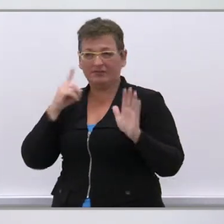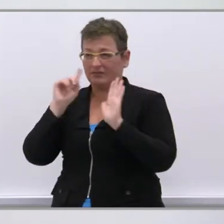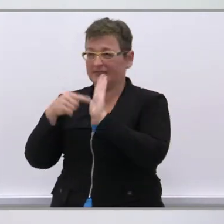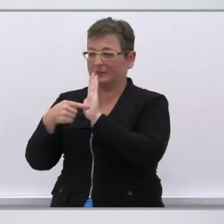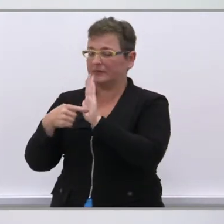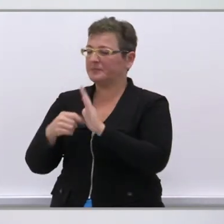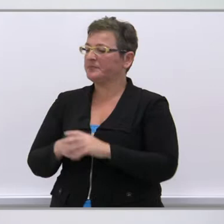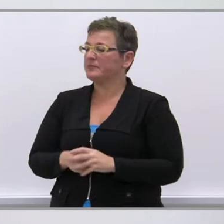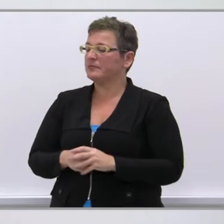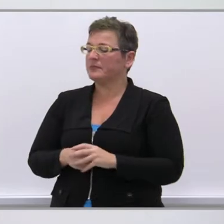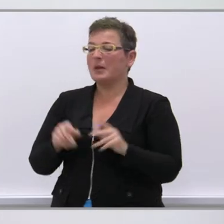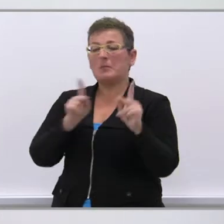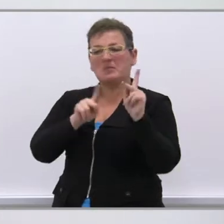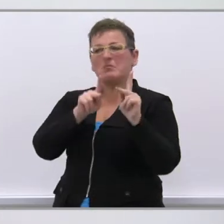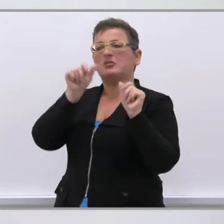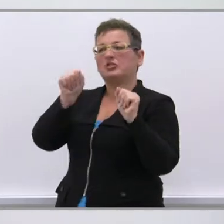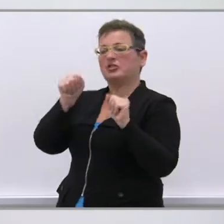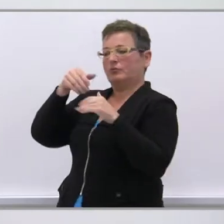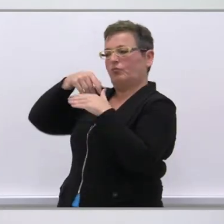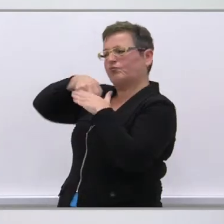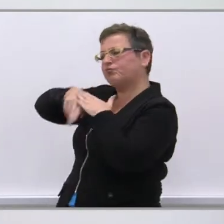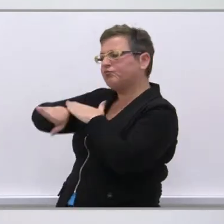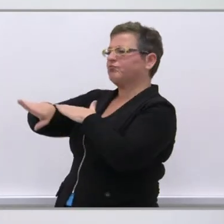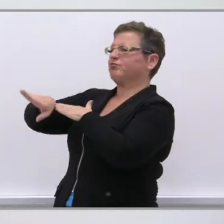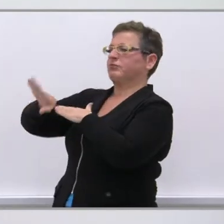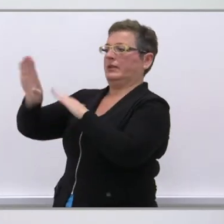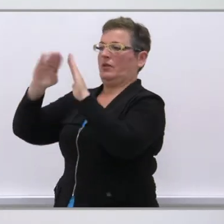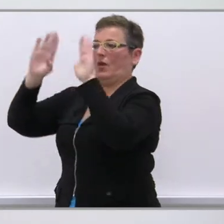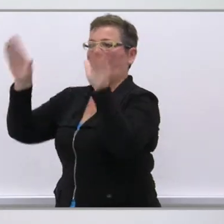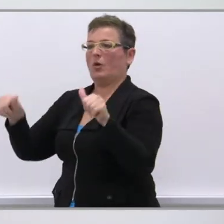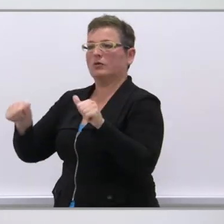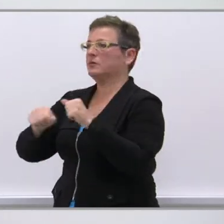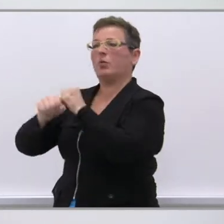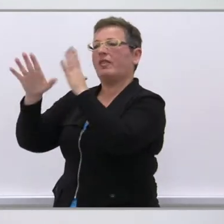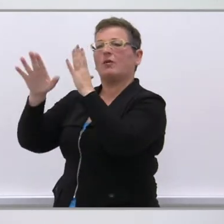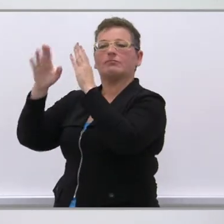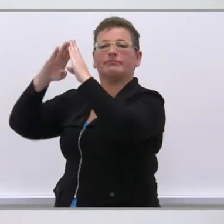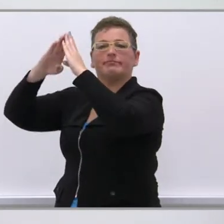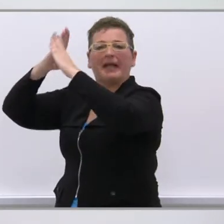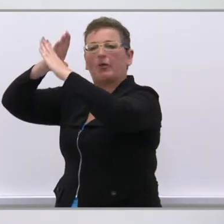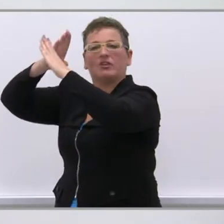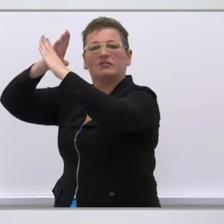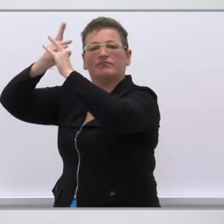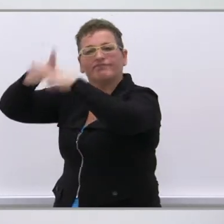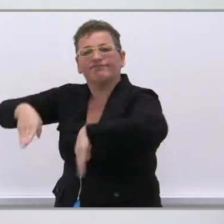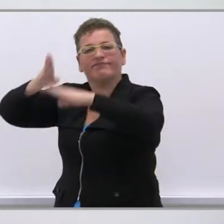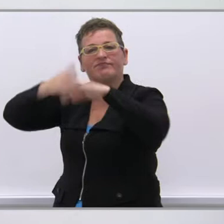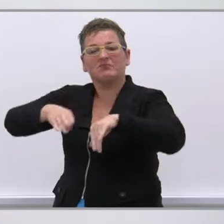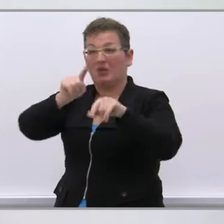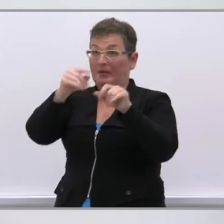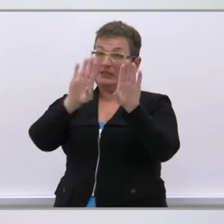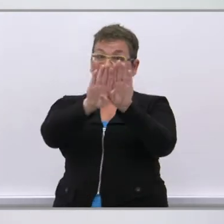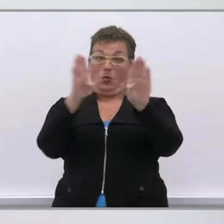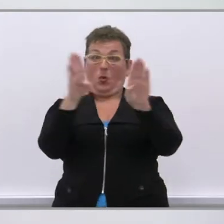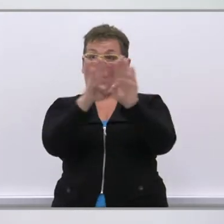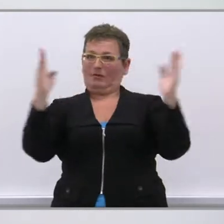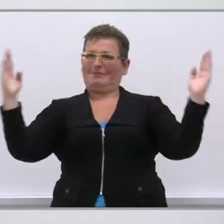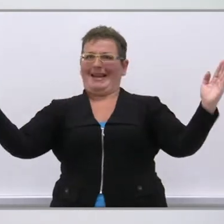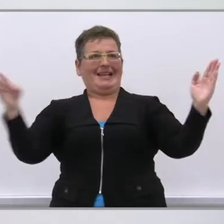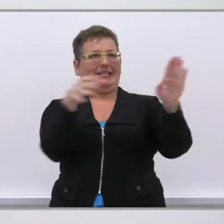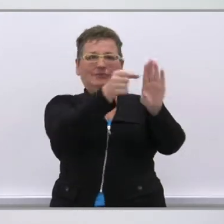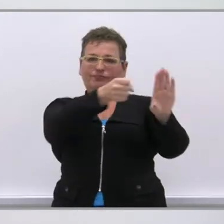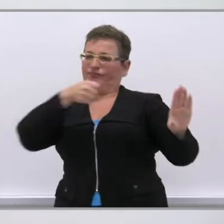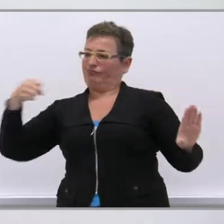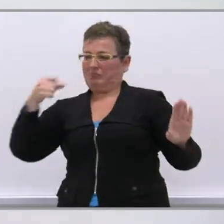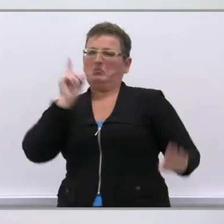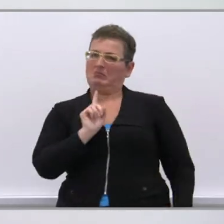people should be able to get into those homes without any barriers. So you can get in the door, you